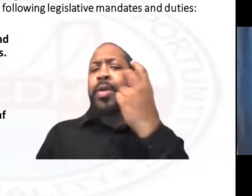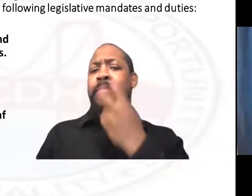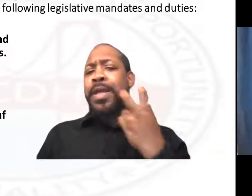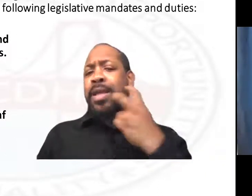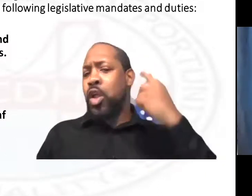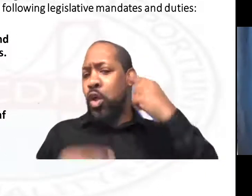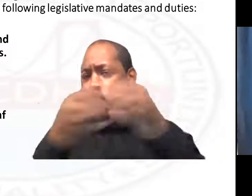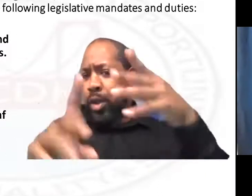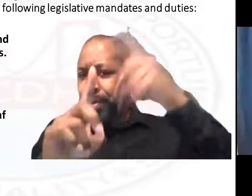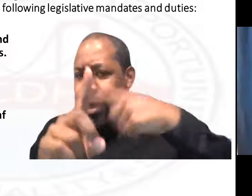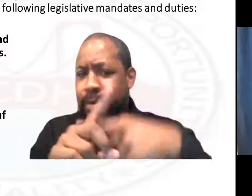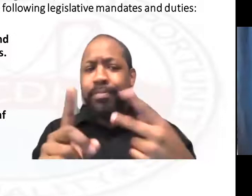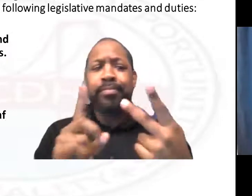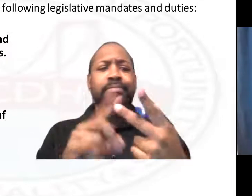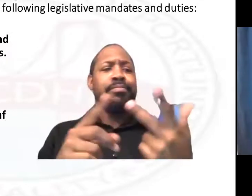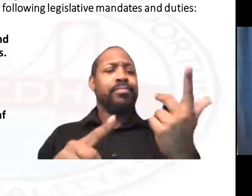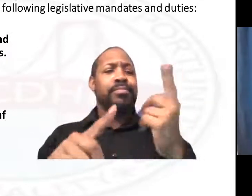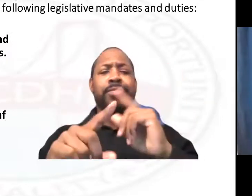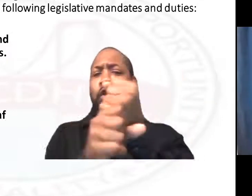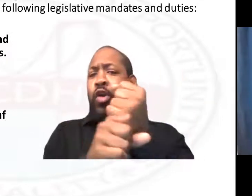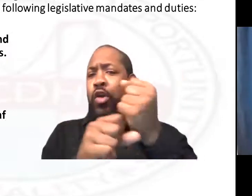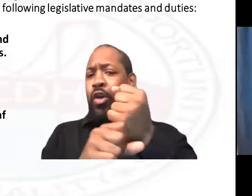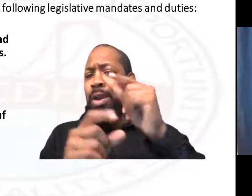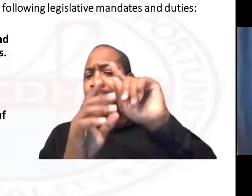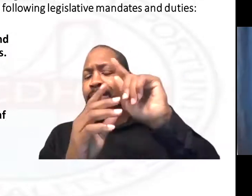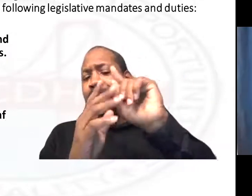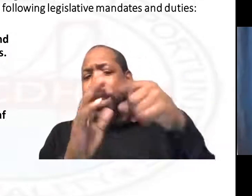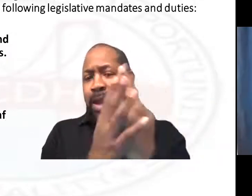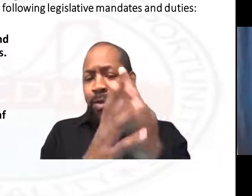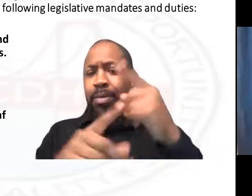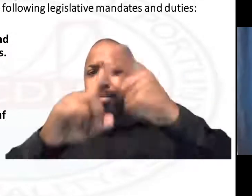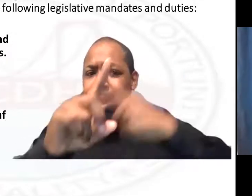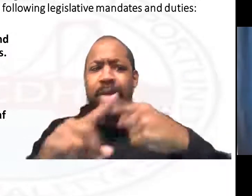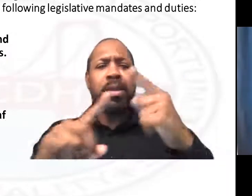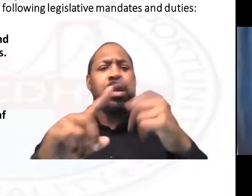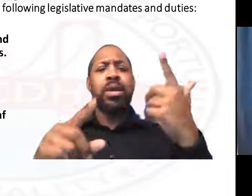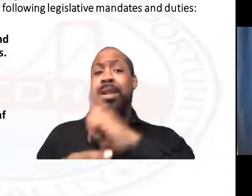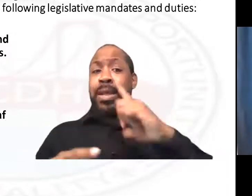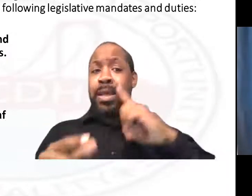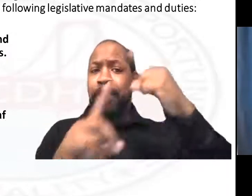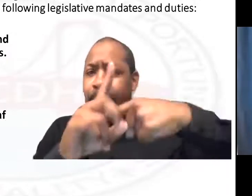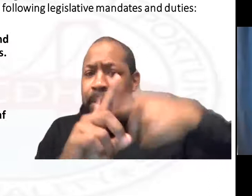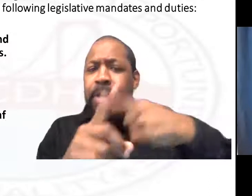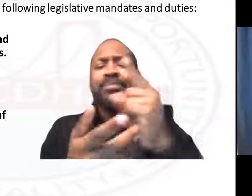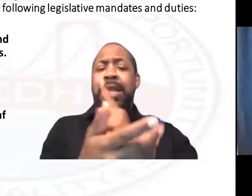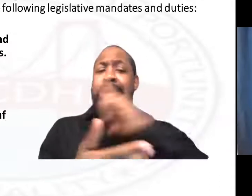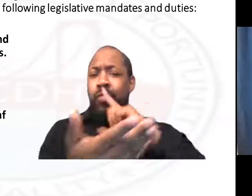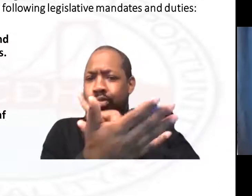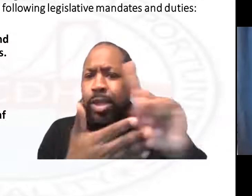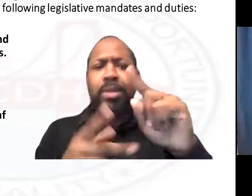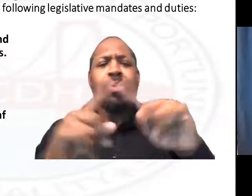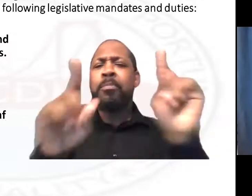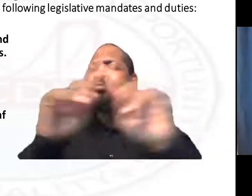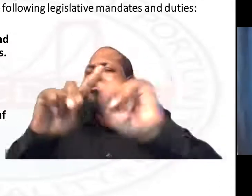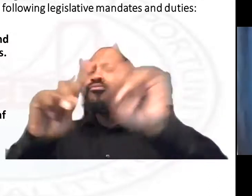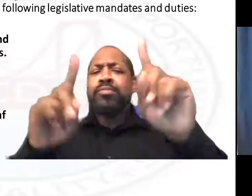to make sure that anyone who's needing speech or making sure we have coffee hours,